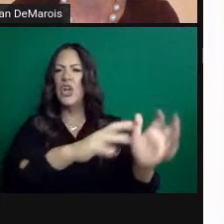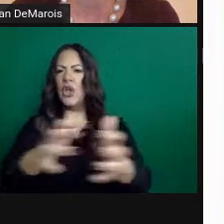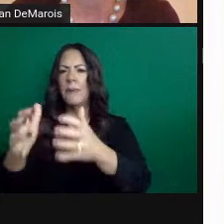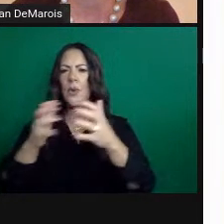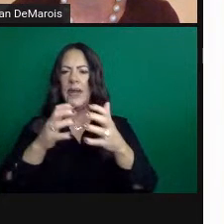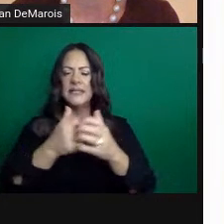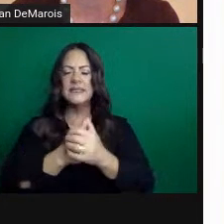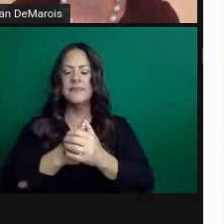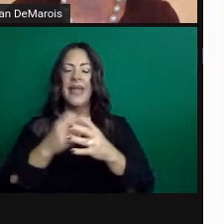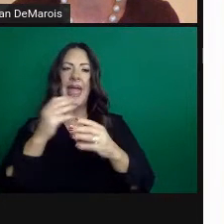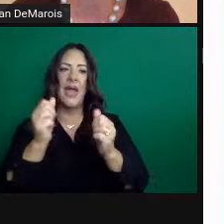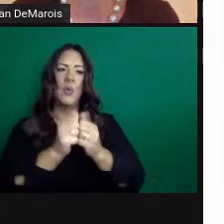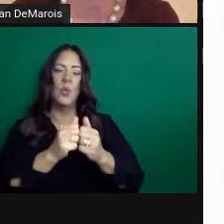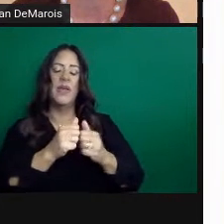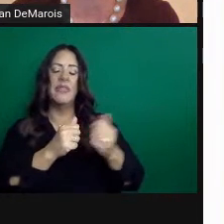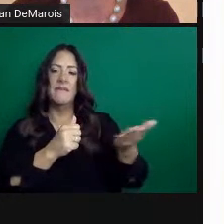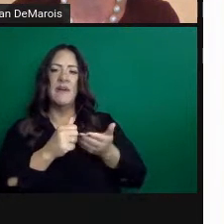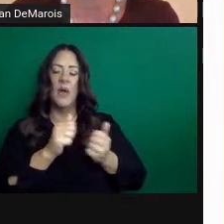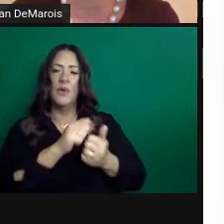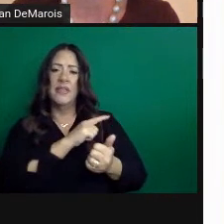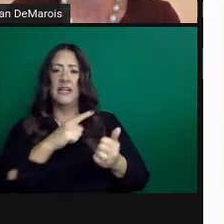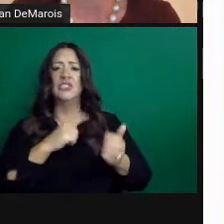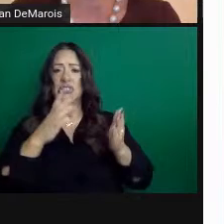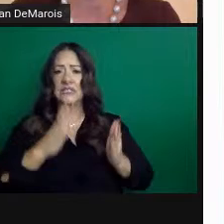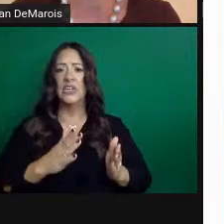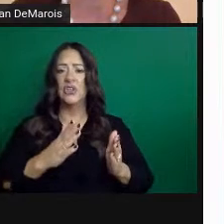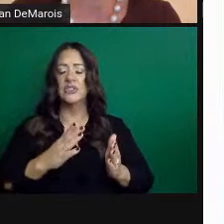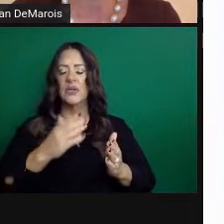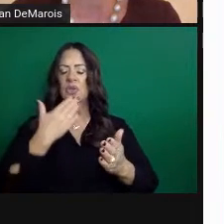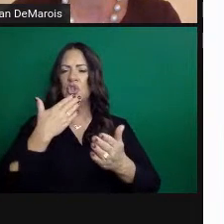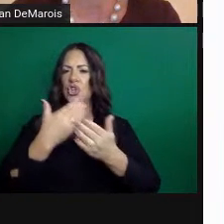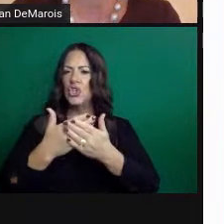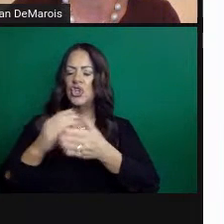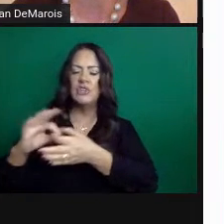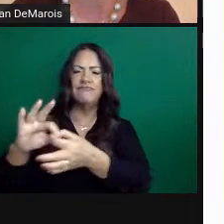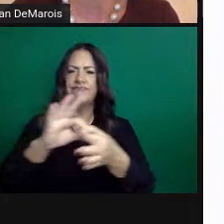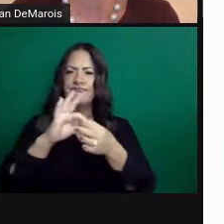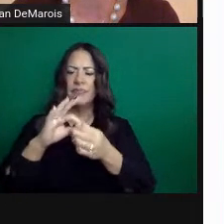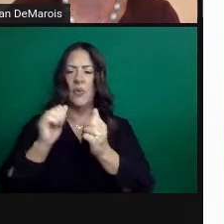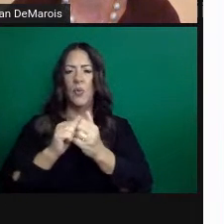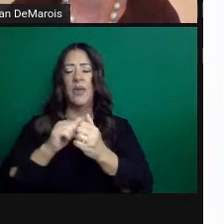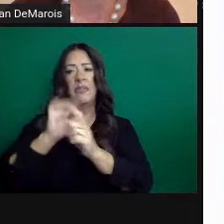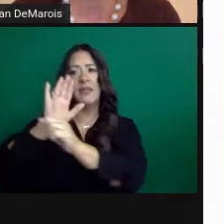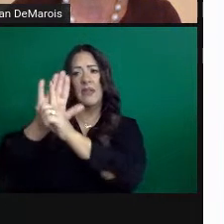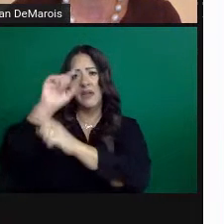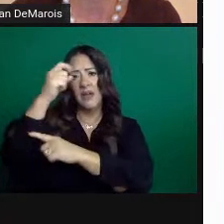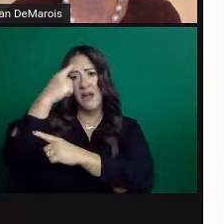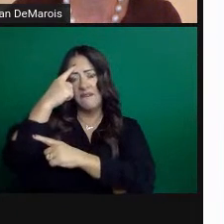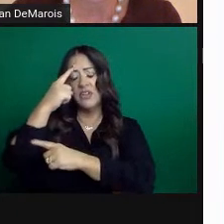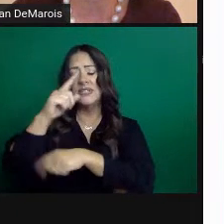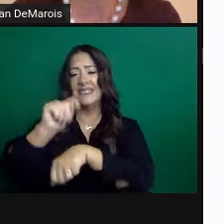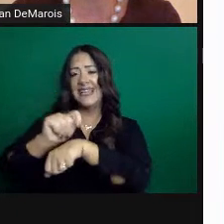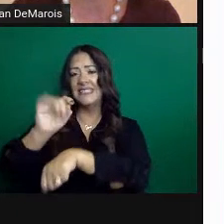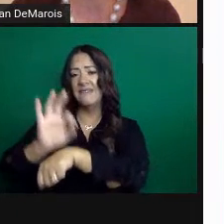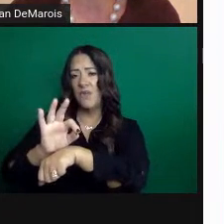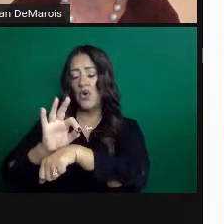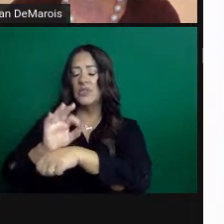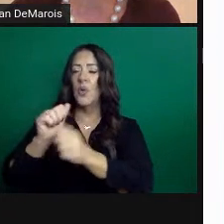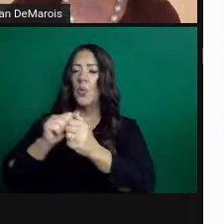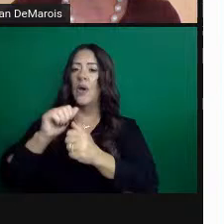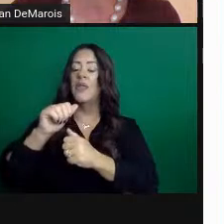final plan was strengthened by close collaboration with the Governor's Task Force on Alzheimer's, led by Maria